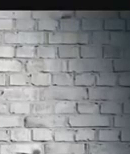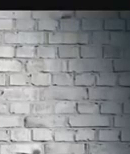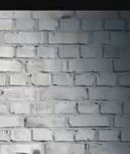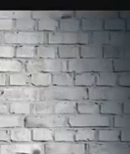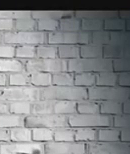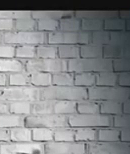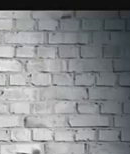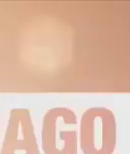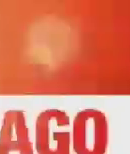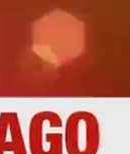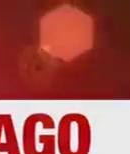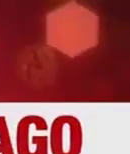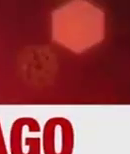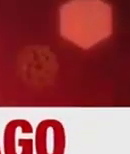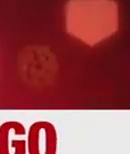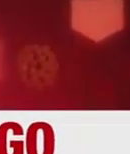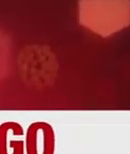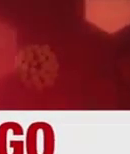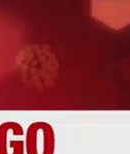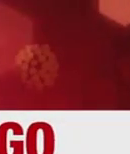Play responsibly.